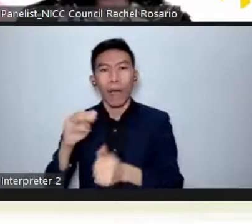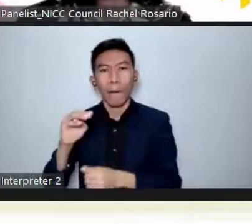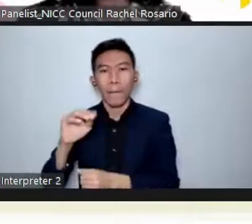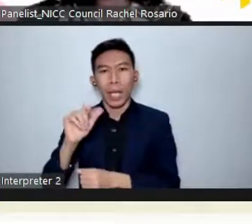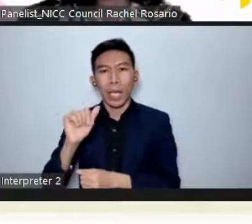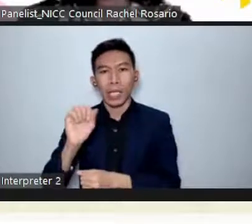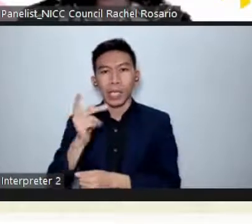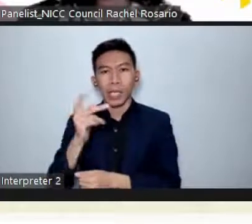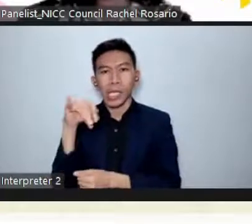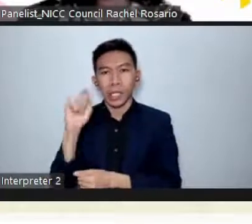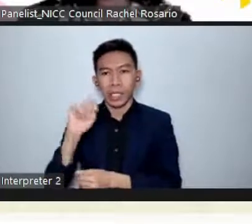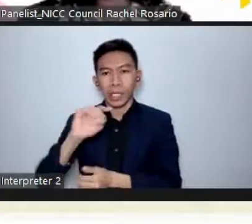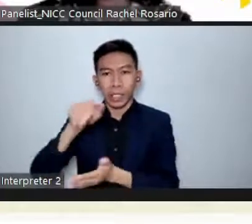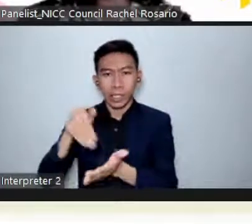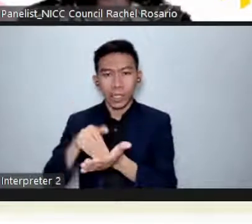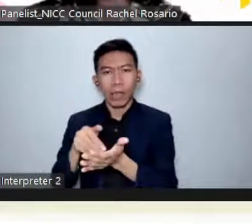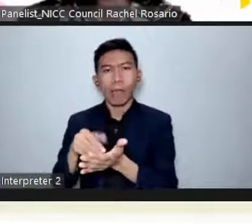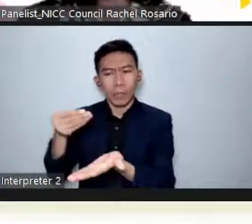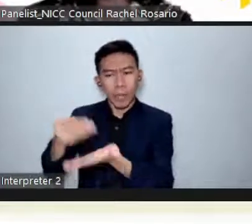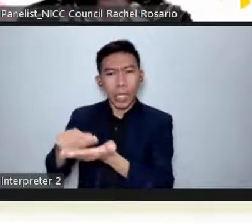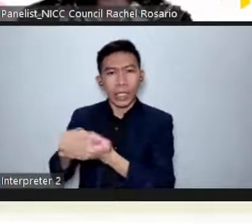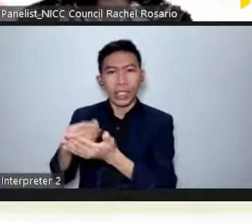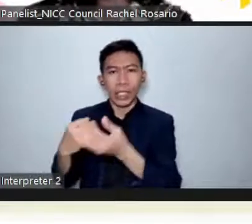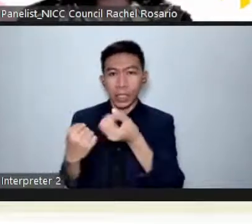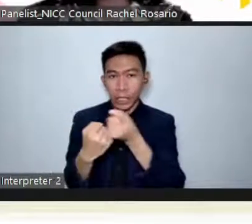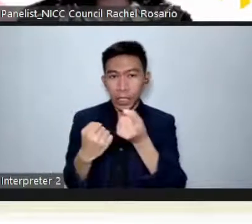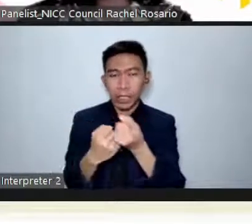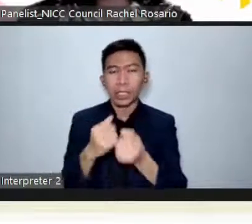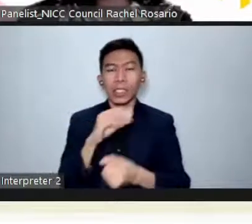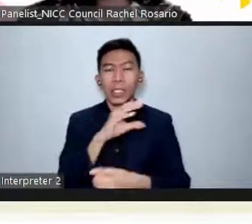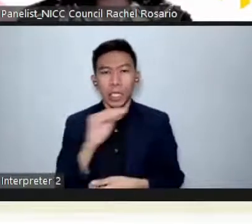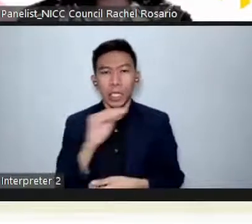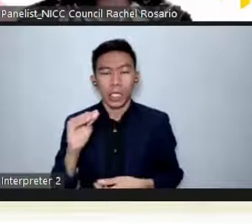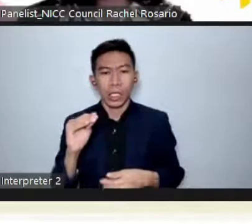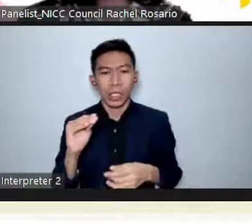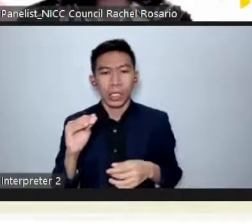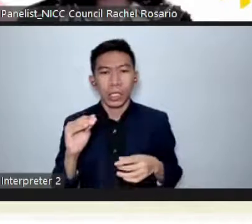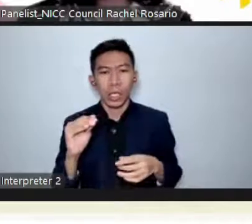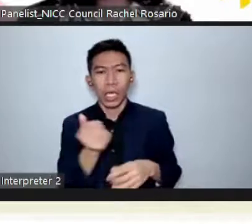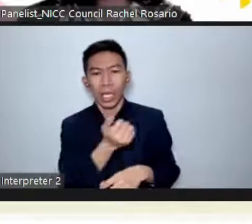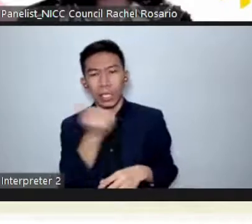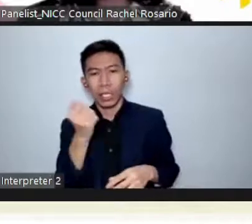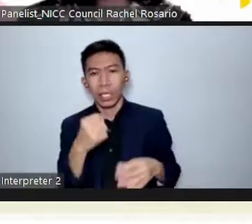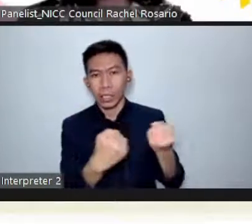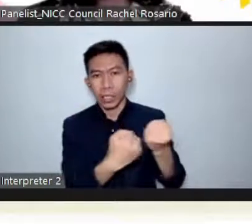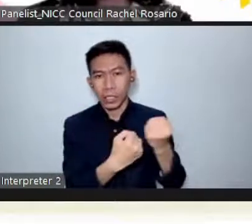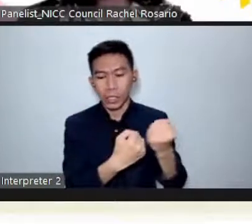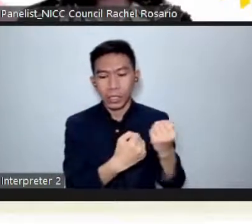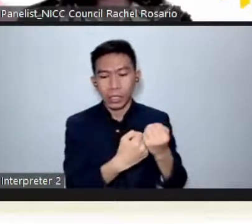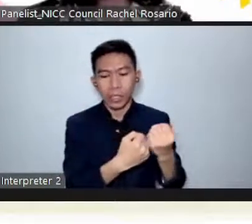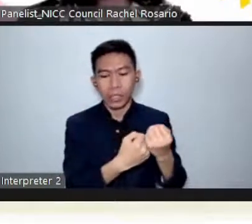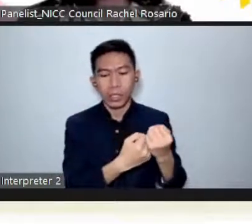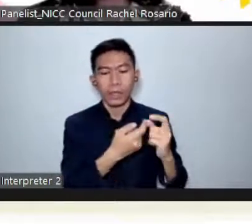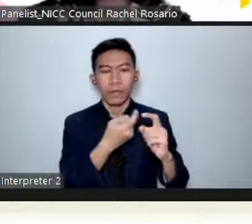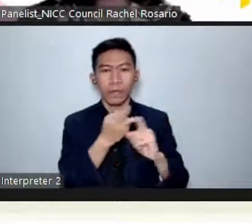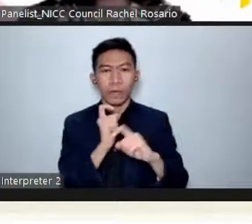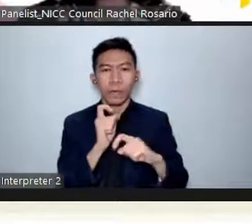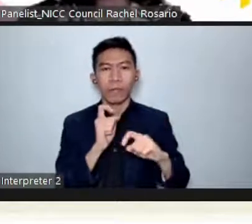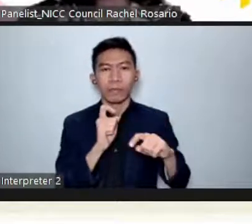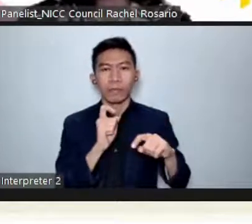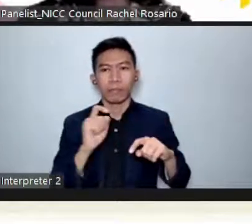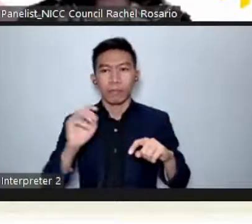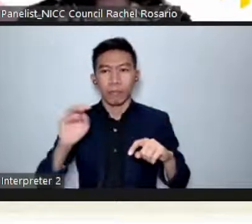just financial assistance, but as well as other assistance given by the Malasakit